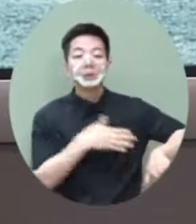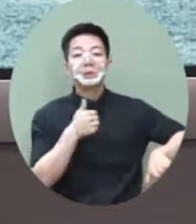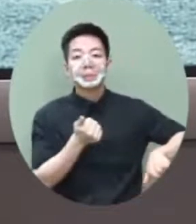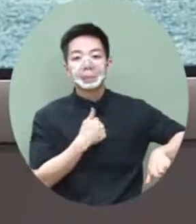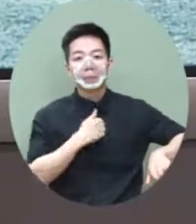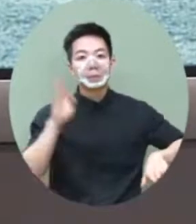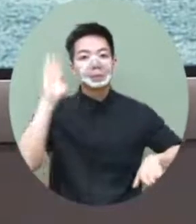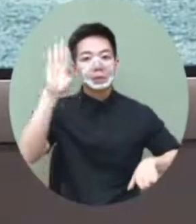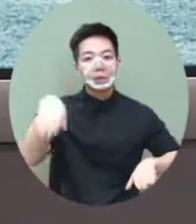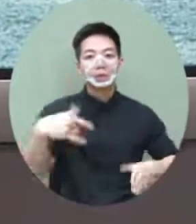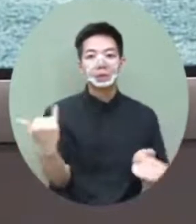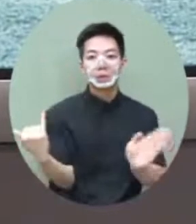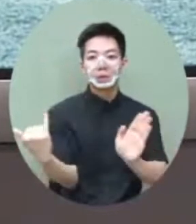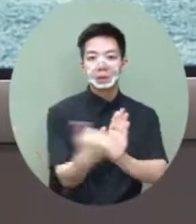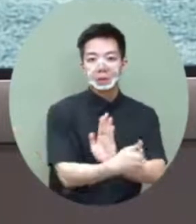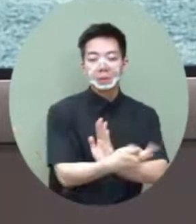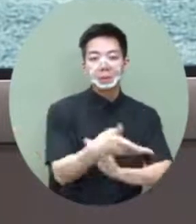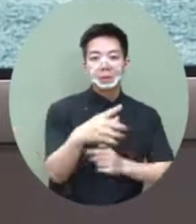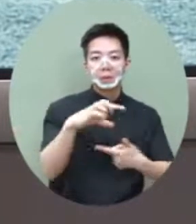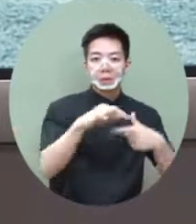arrangements.